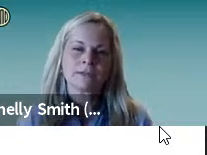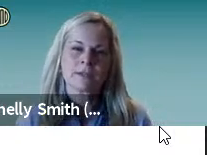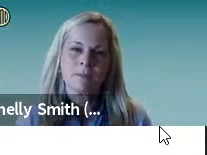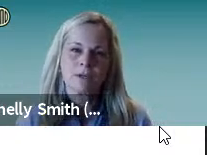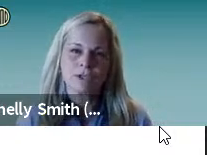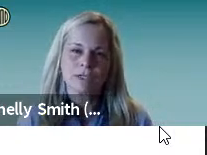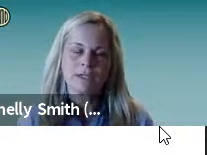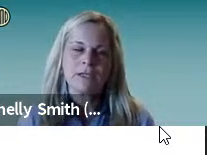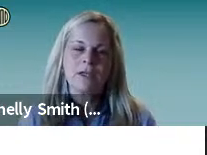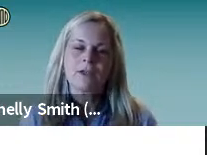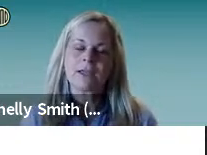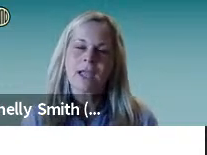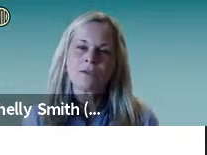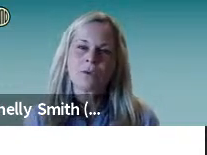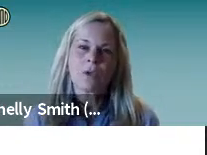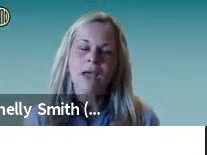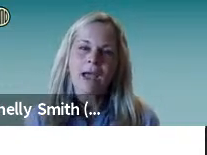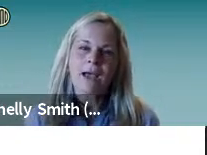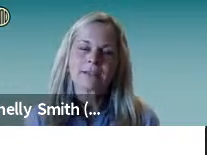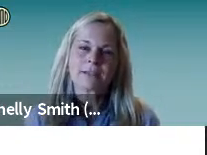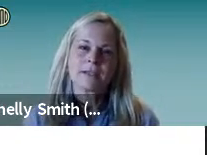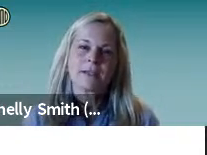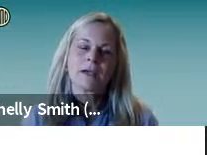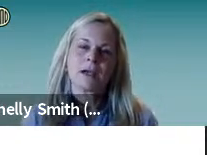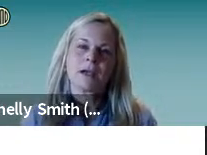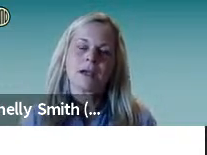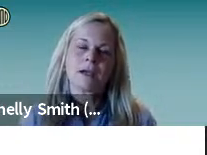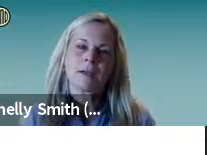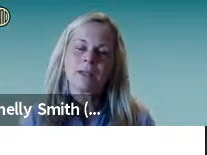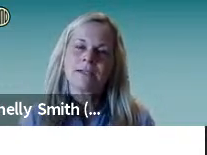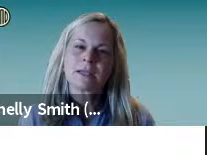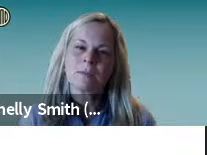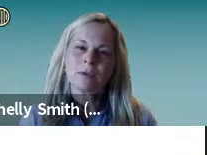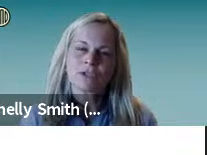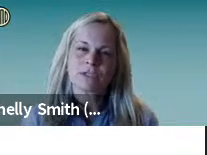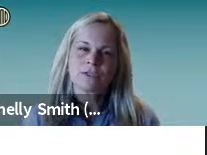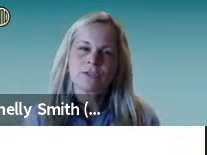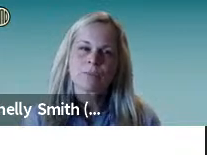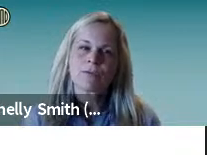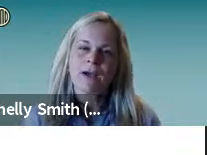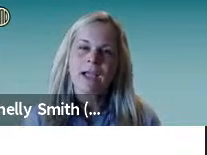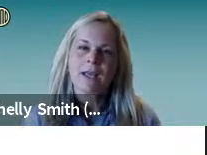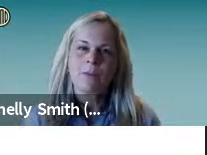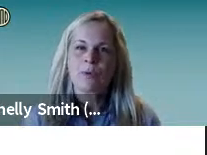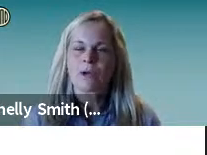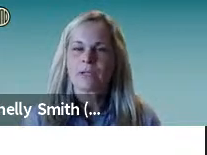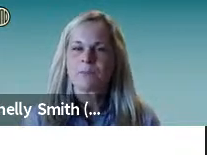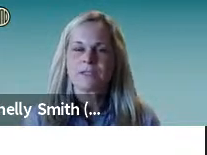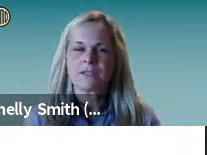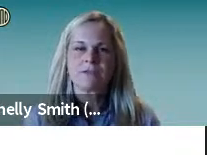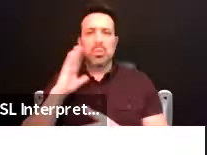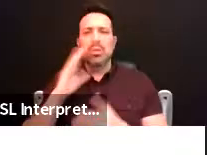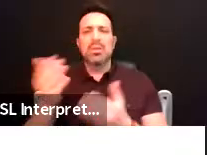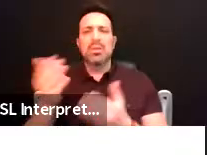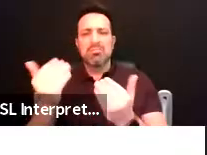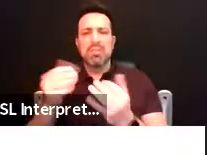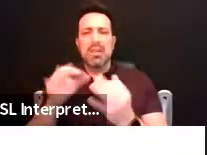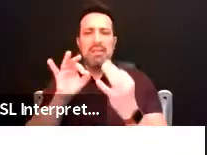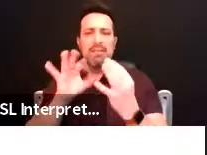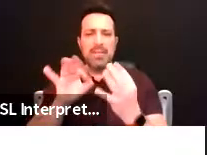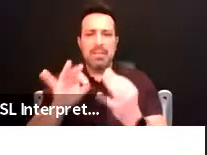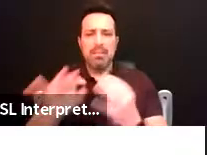with this commission, that council will ask committees and commissions to provide input on a